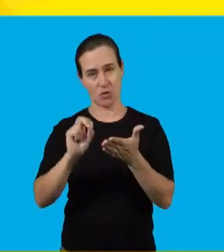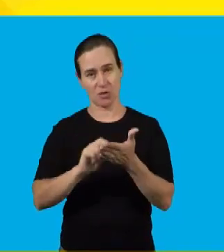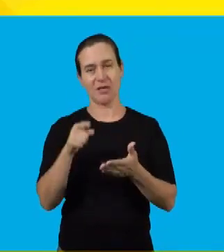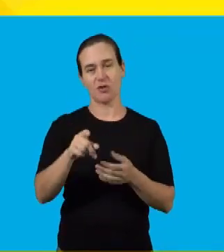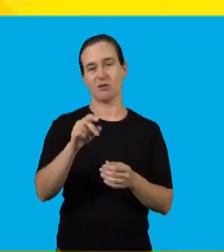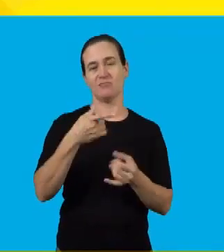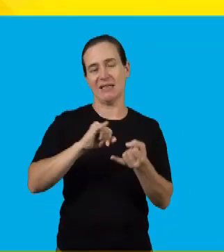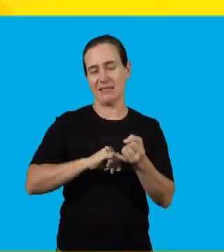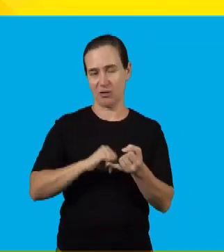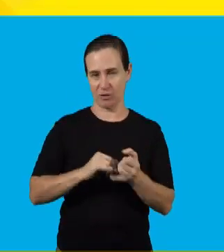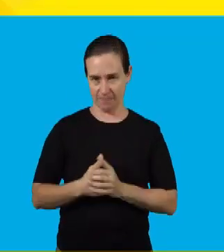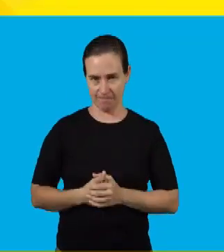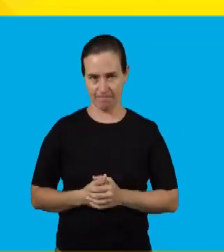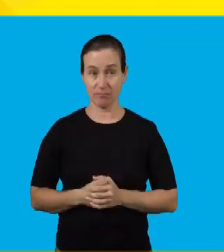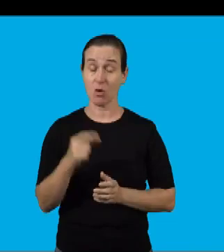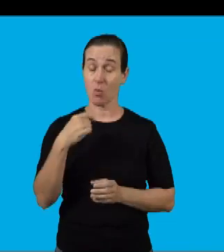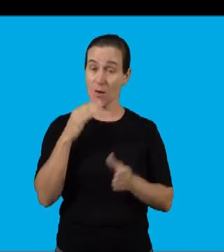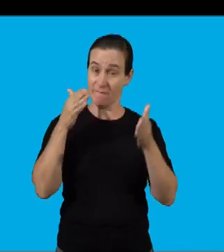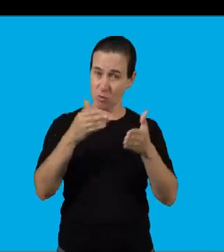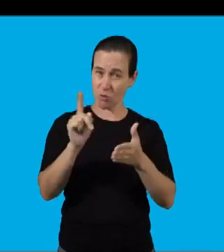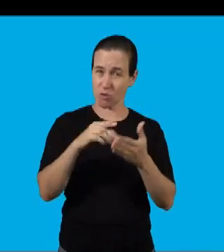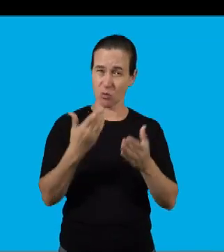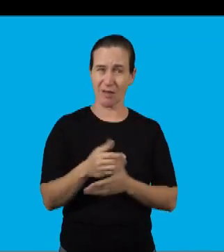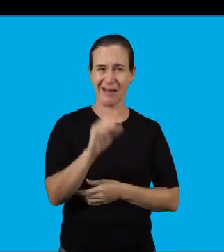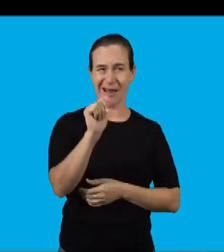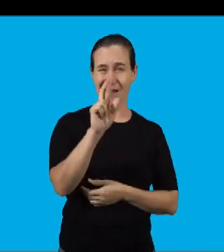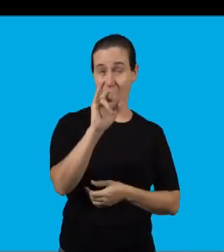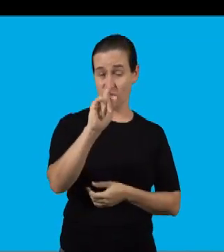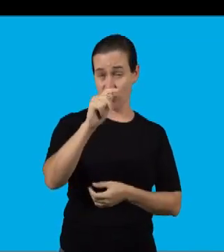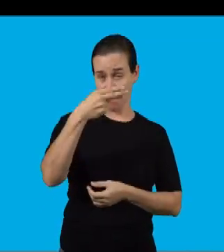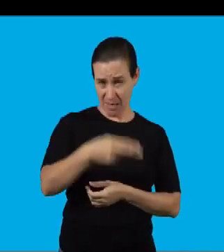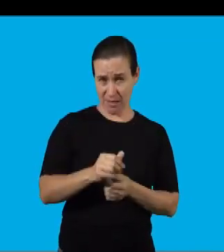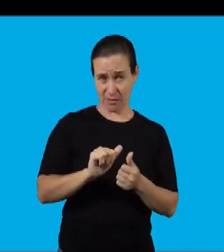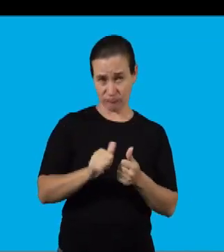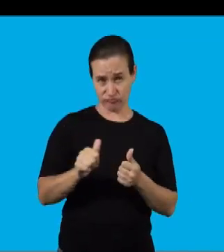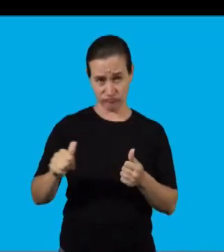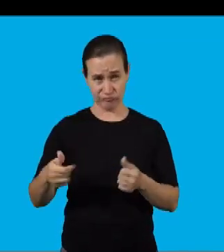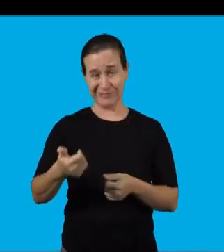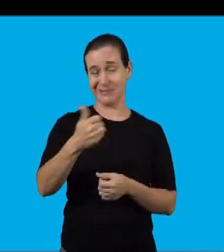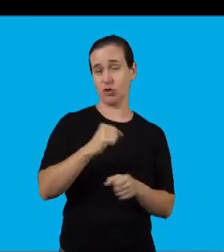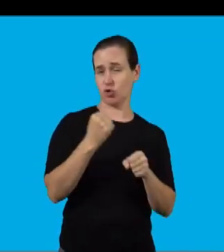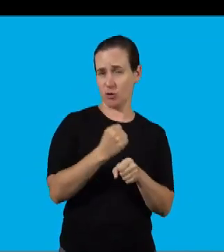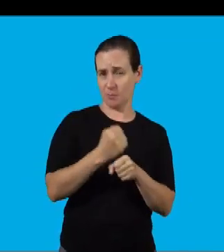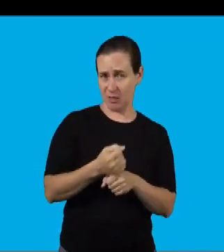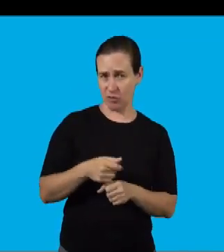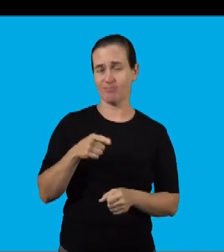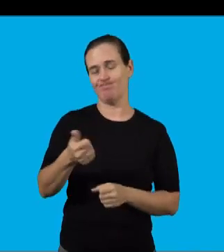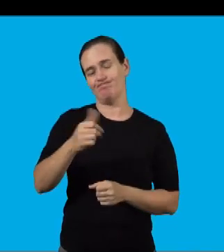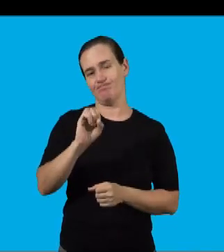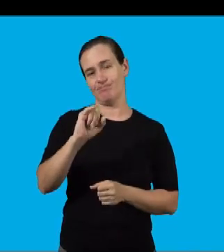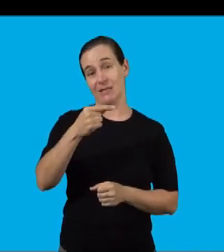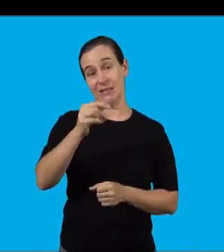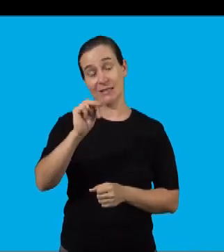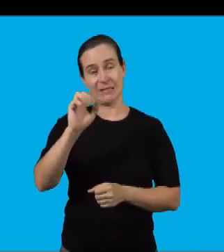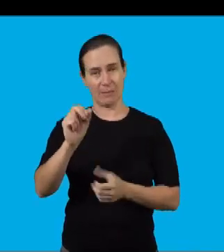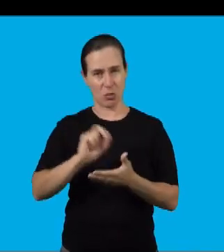notation and a series. So we did look at those arithmetic series and the geometric series, and